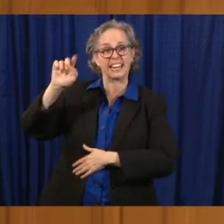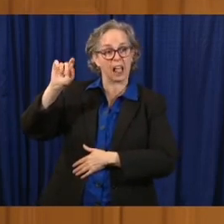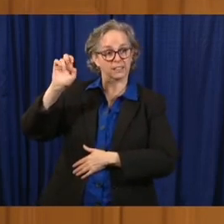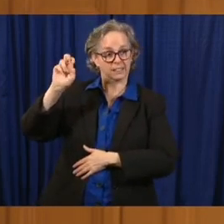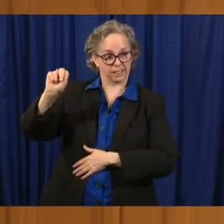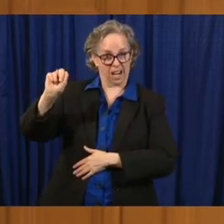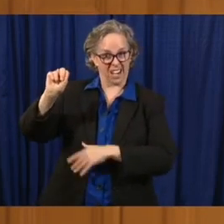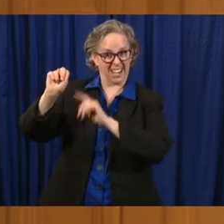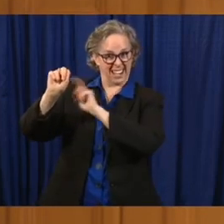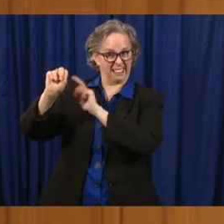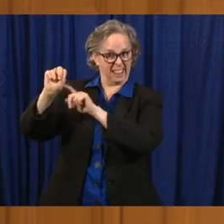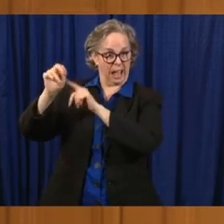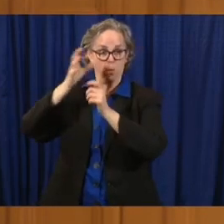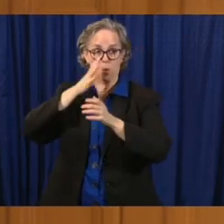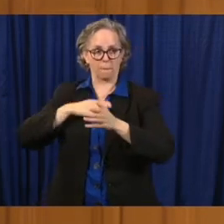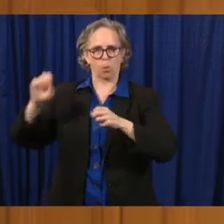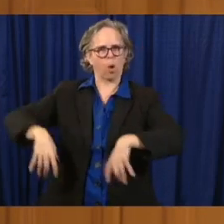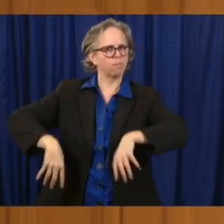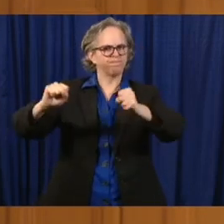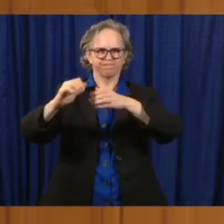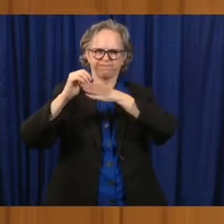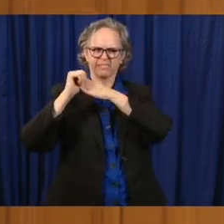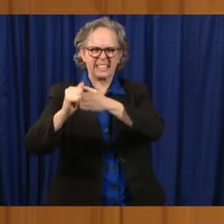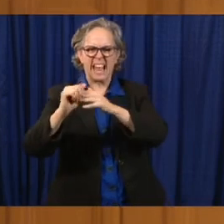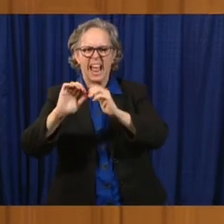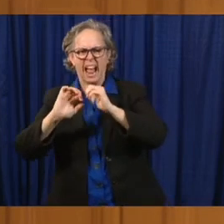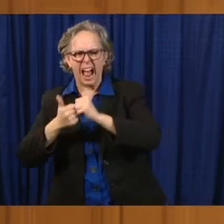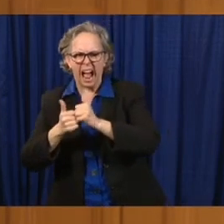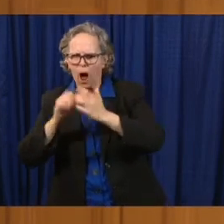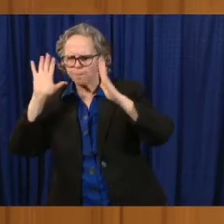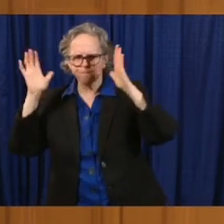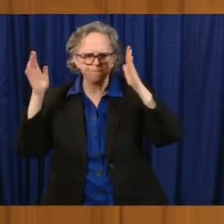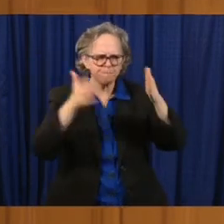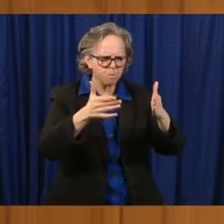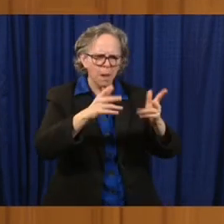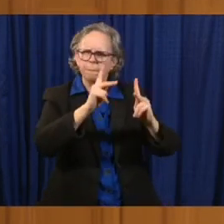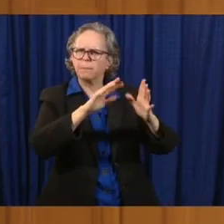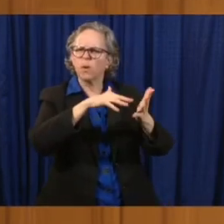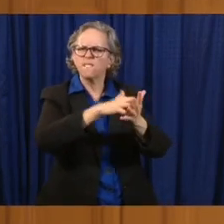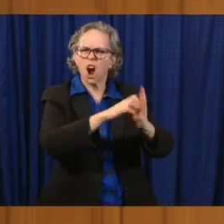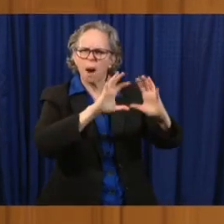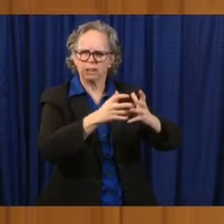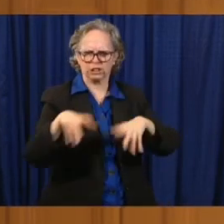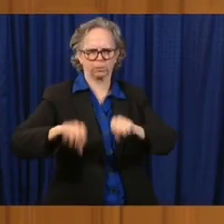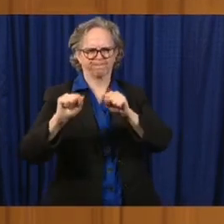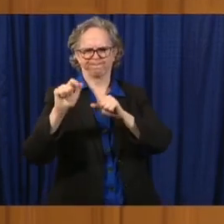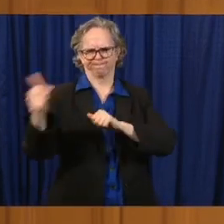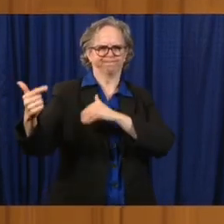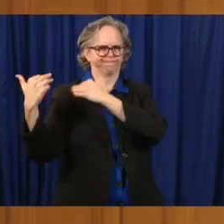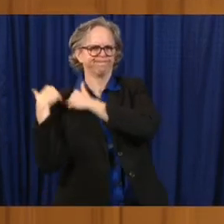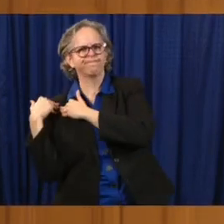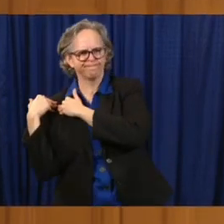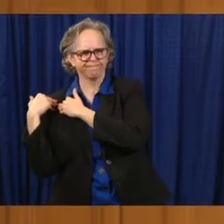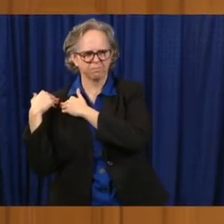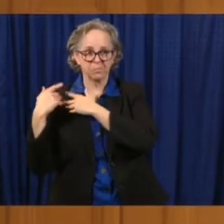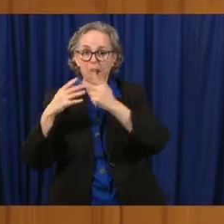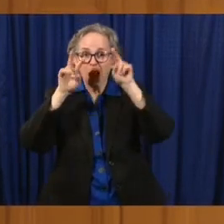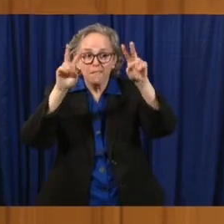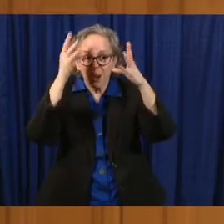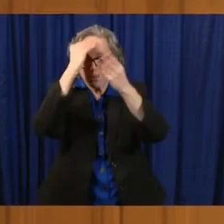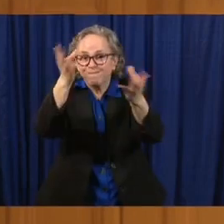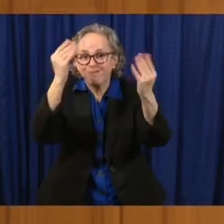move forward. So many, many pieces are in place. They're really starting to come together, and I look forward to sharing more details with you